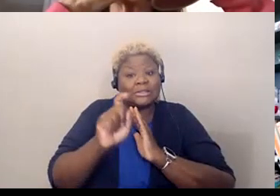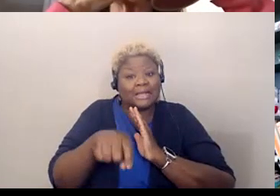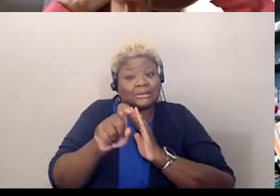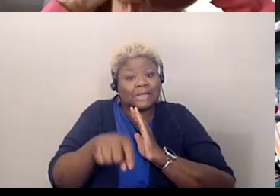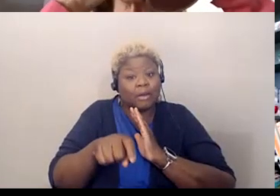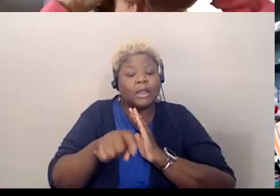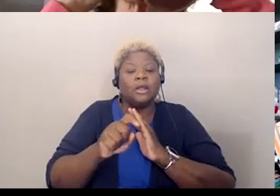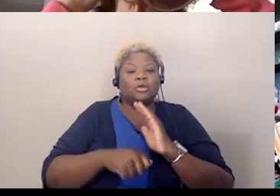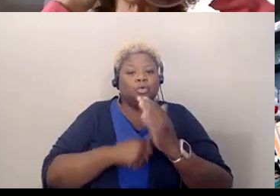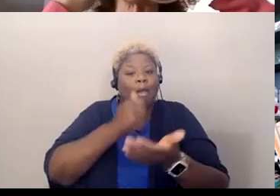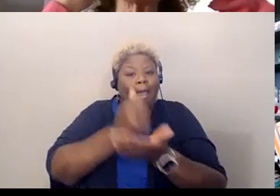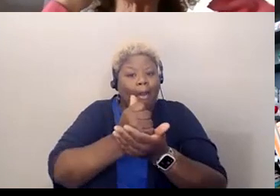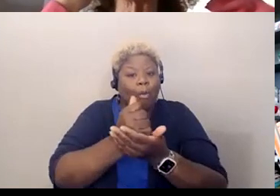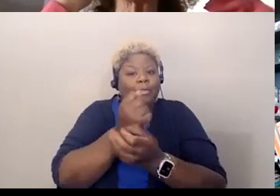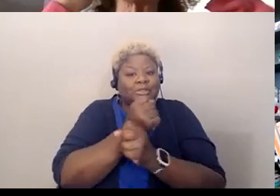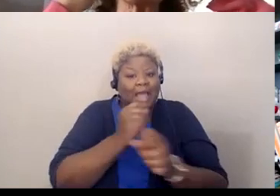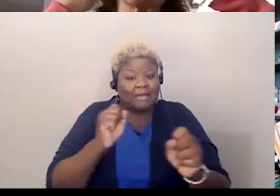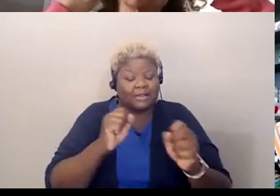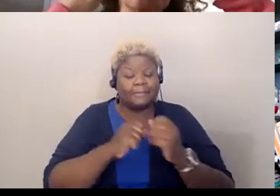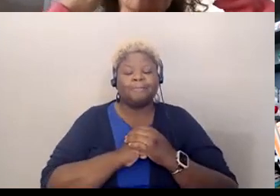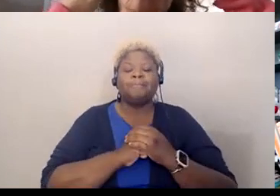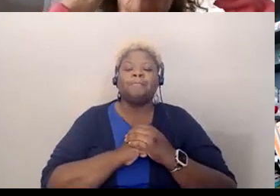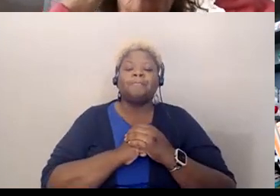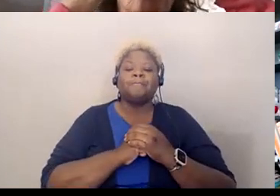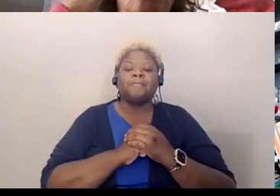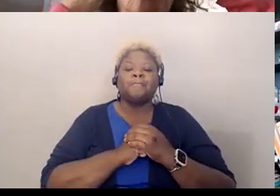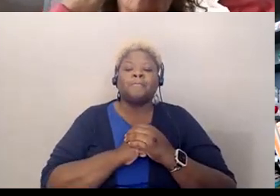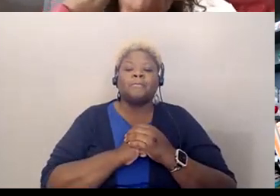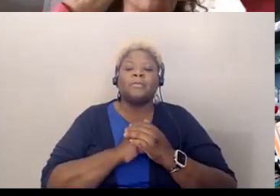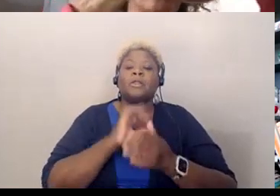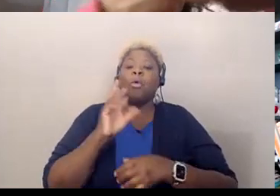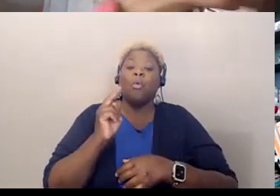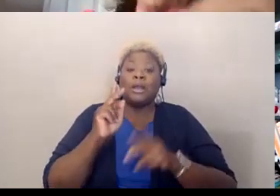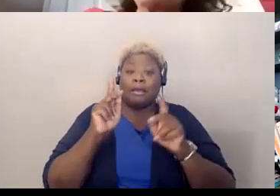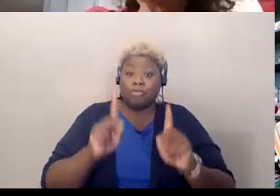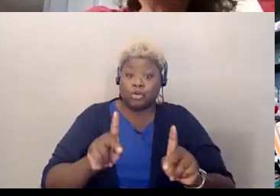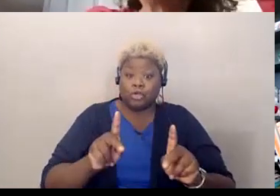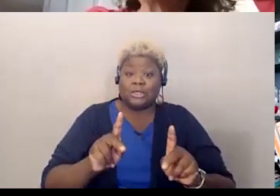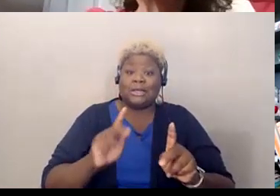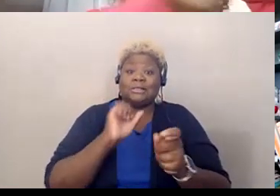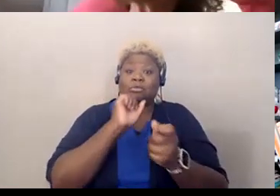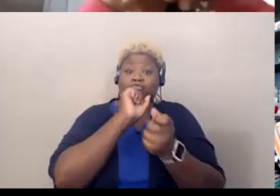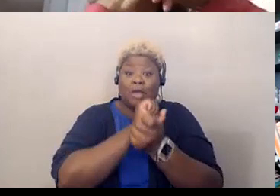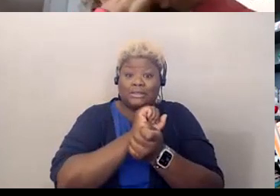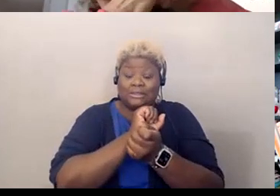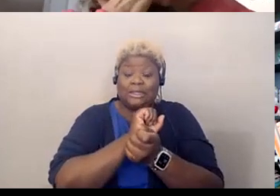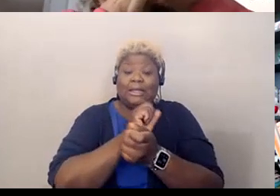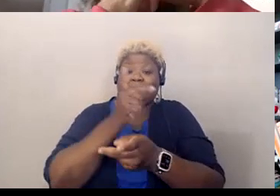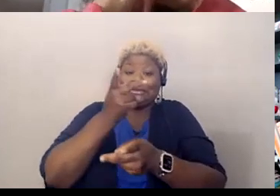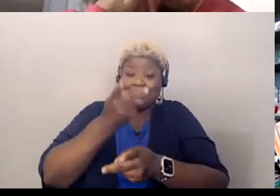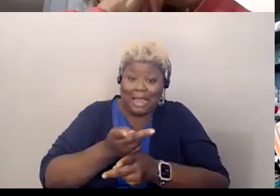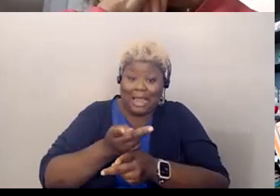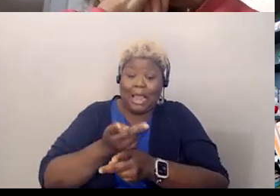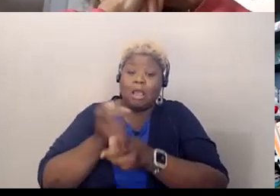necessary to intervene safely. When an individual is arrested or detained, brought down to